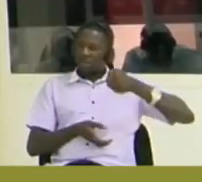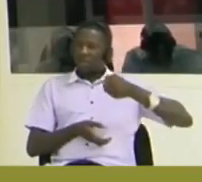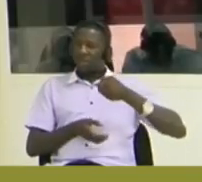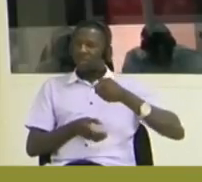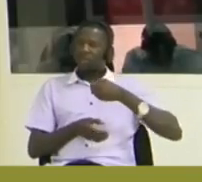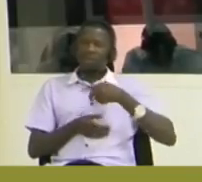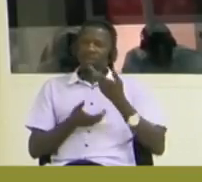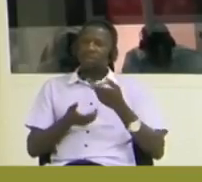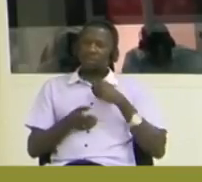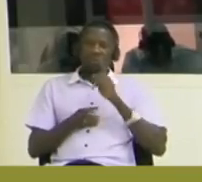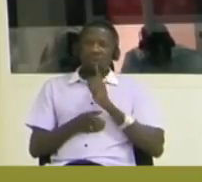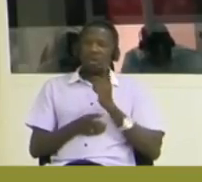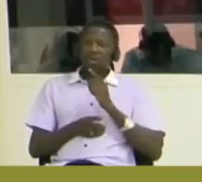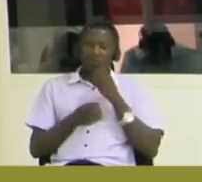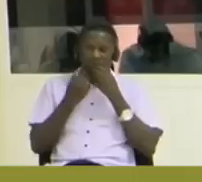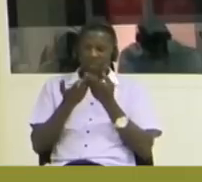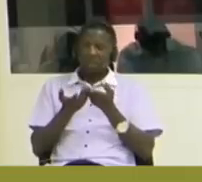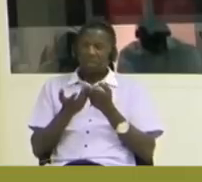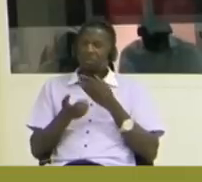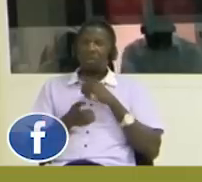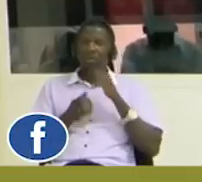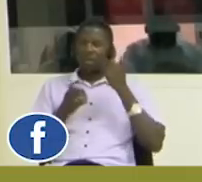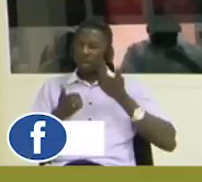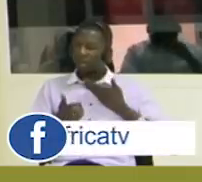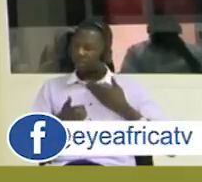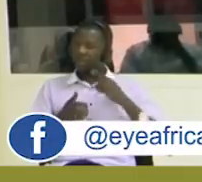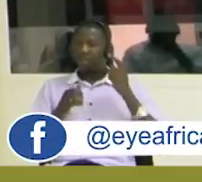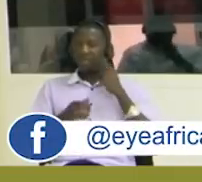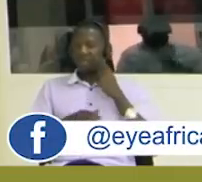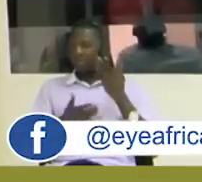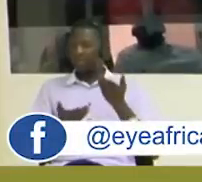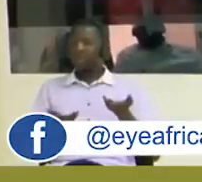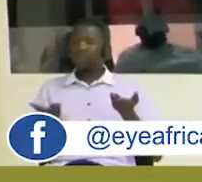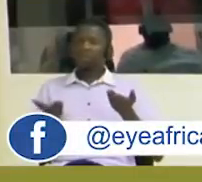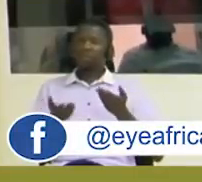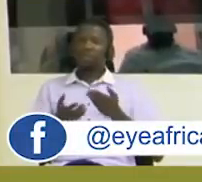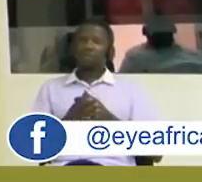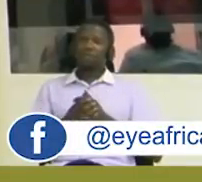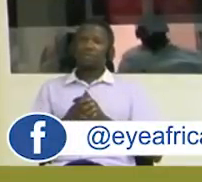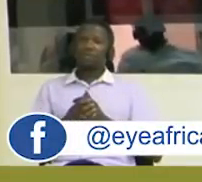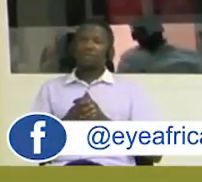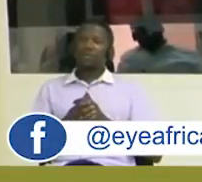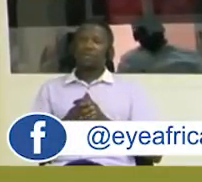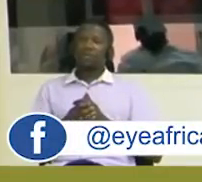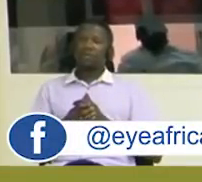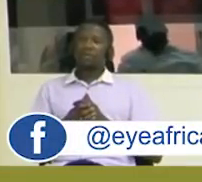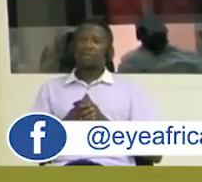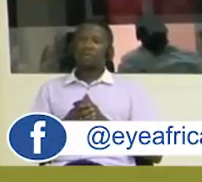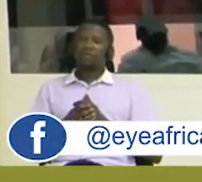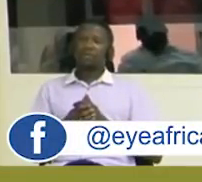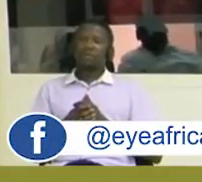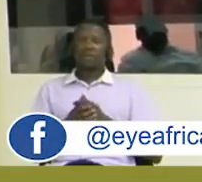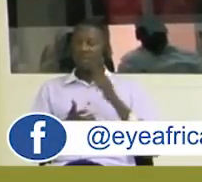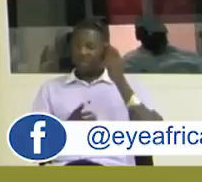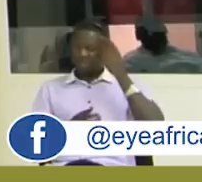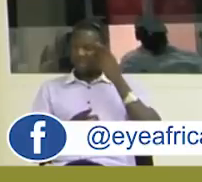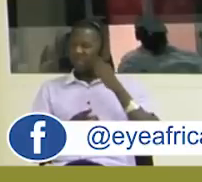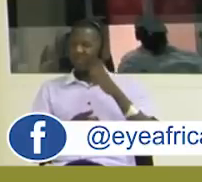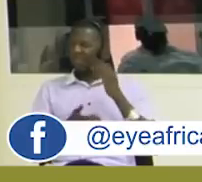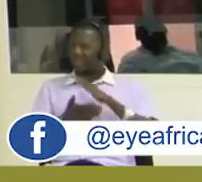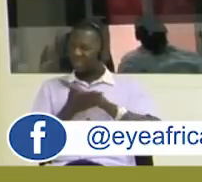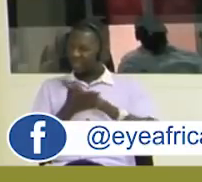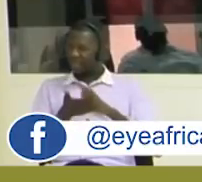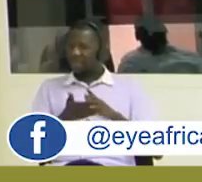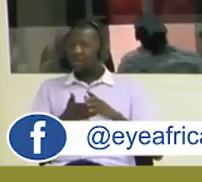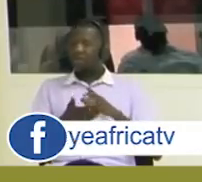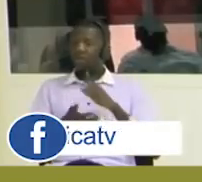not have been that day. Mr. Singhateh, yes. I think it is quite clear that one may be